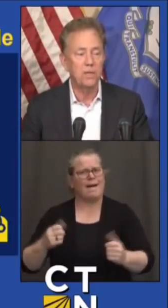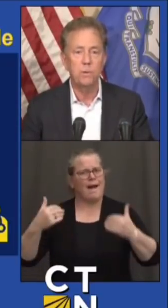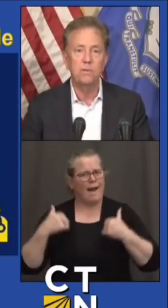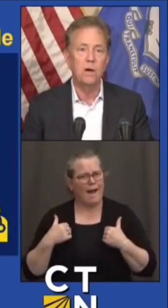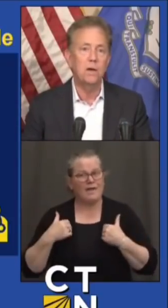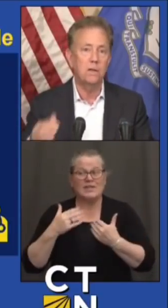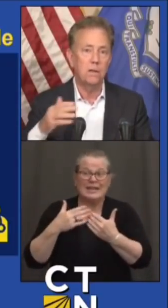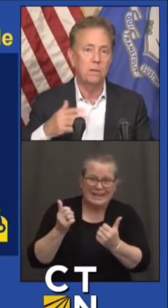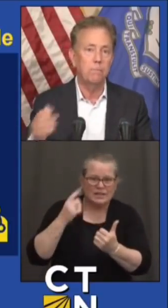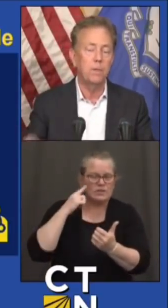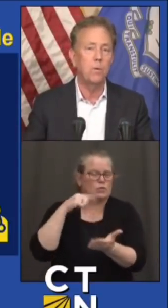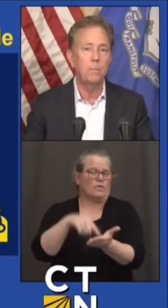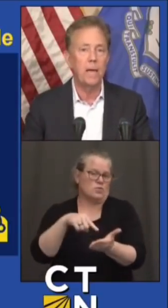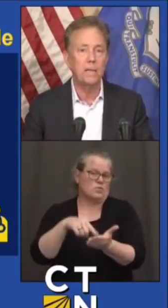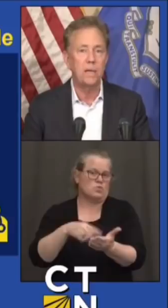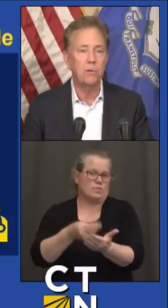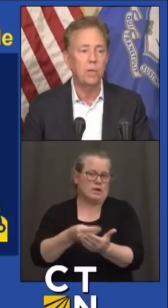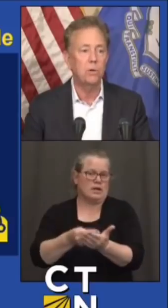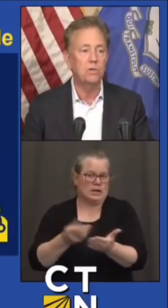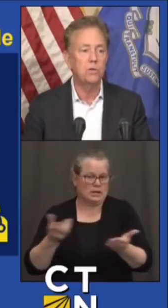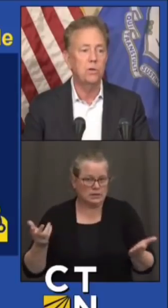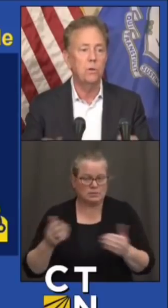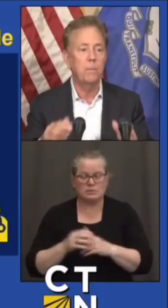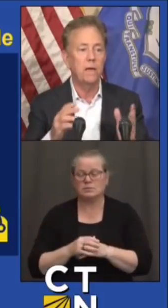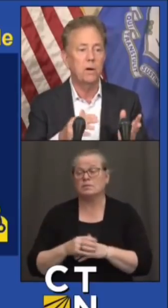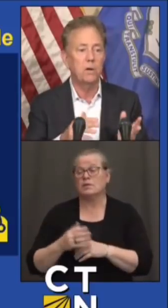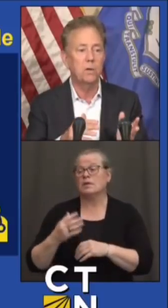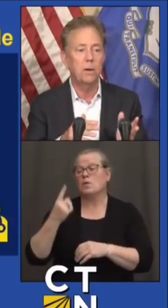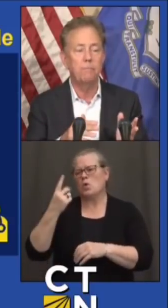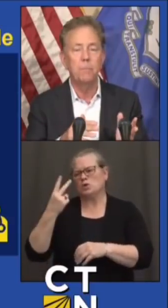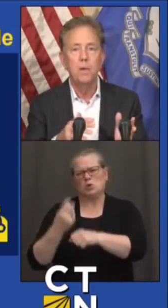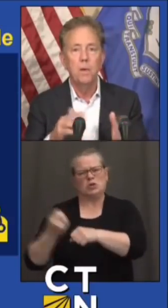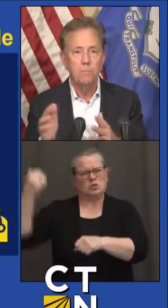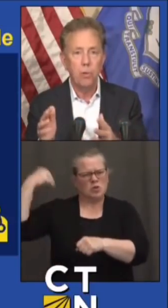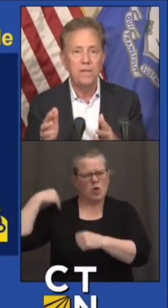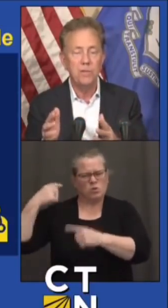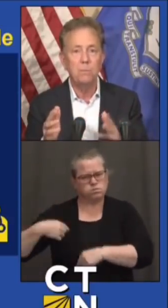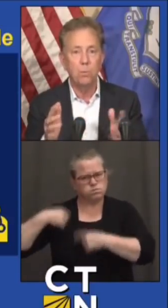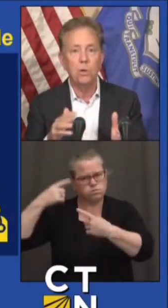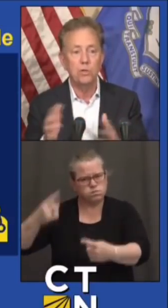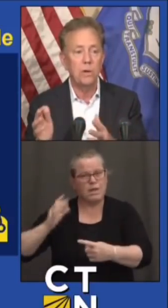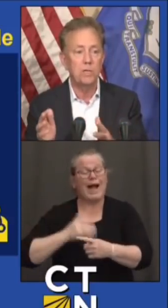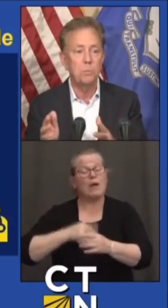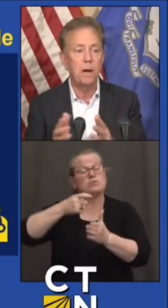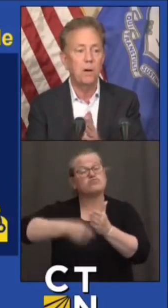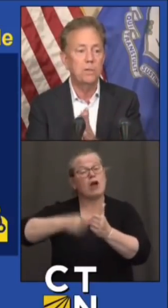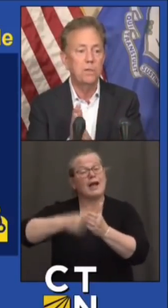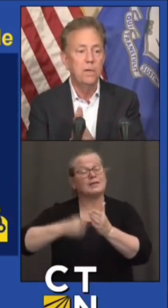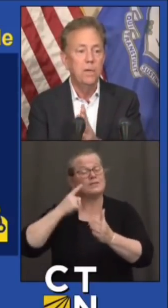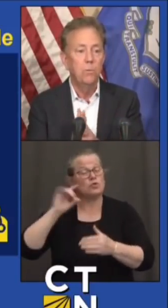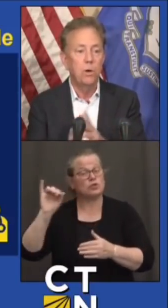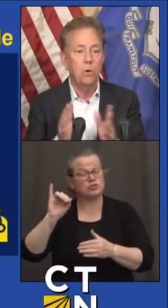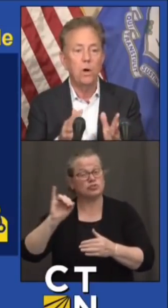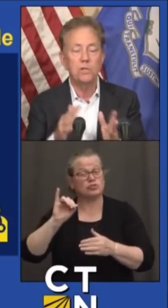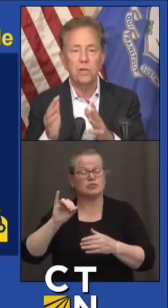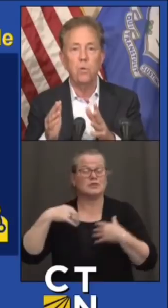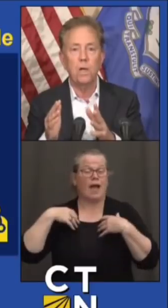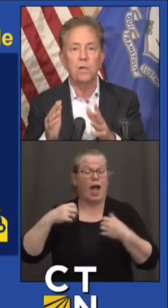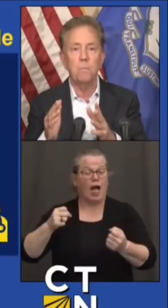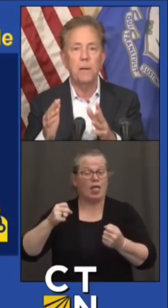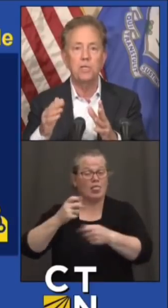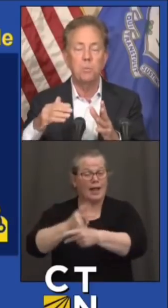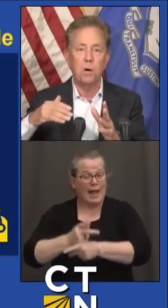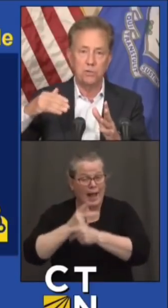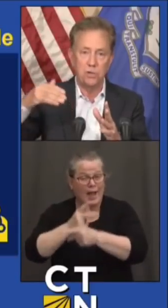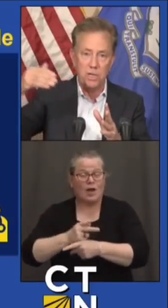of the things we've done, going back now a year or two, we made our pricing more transparent with cost and